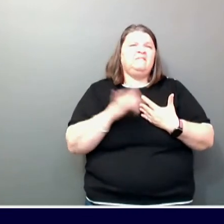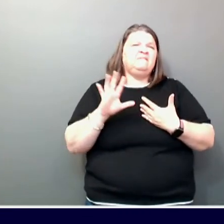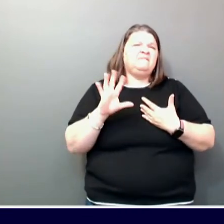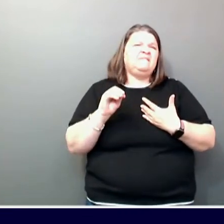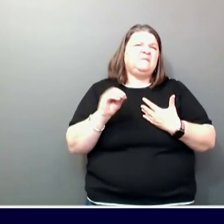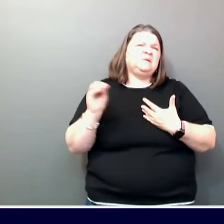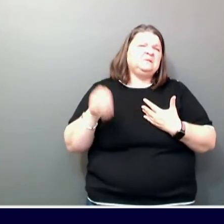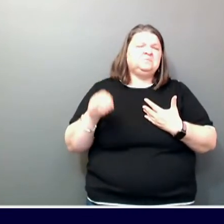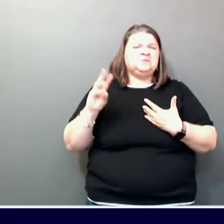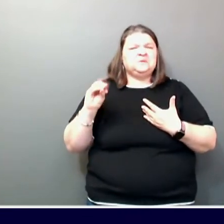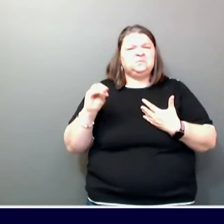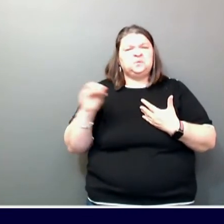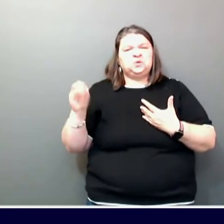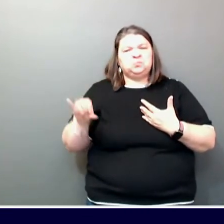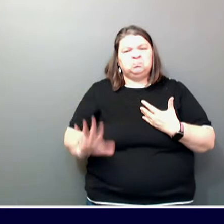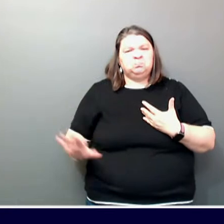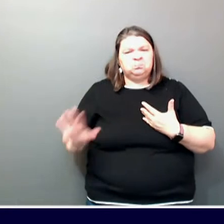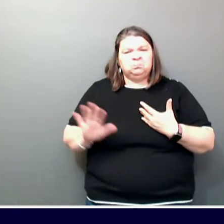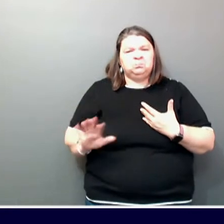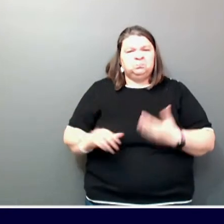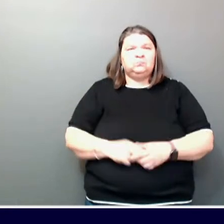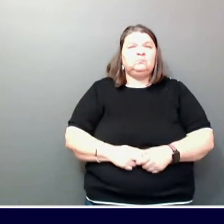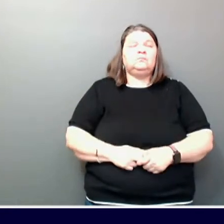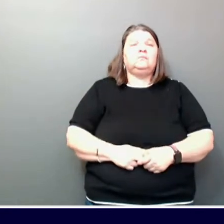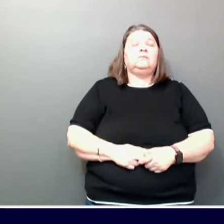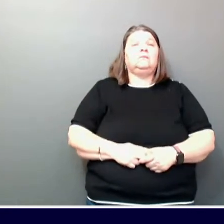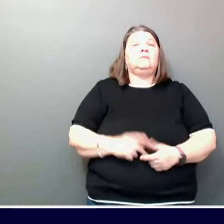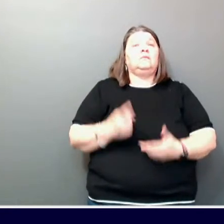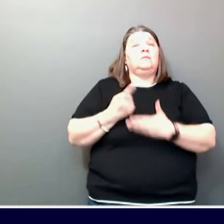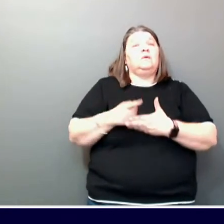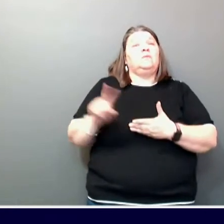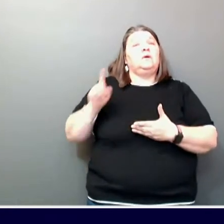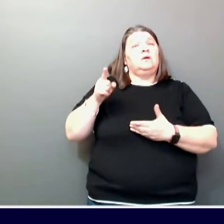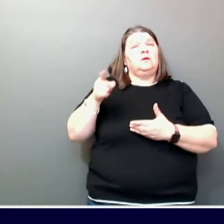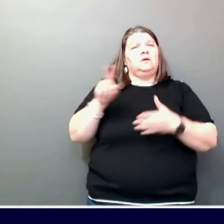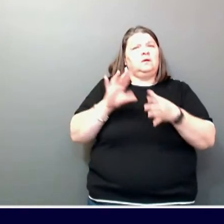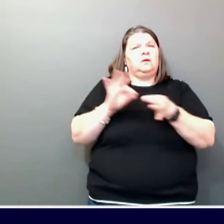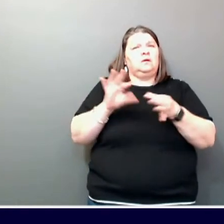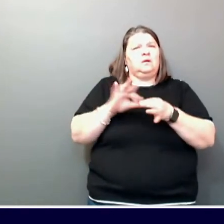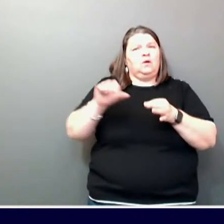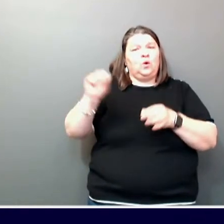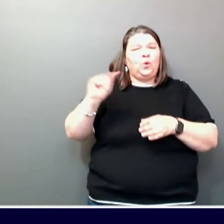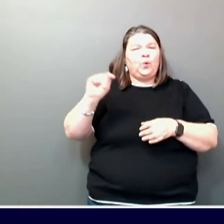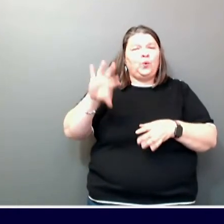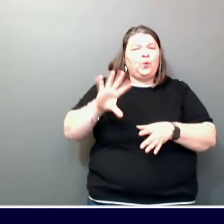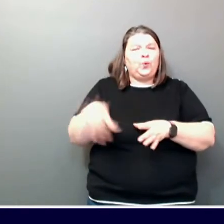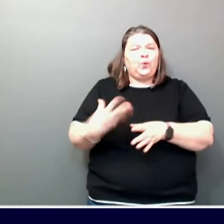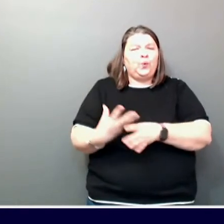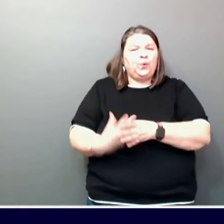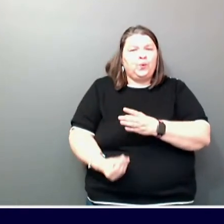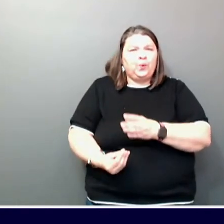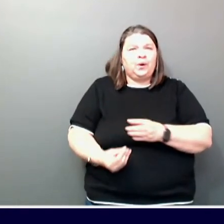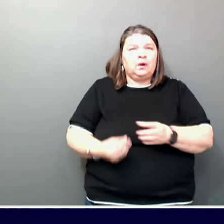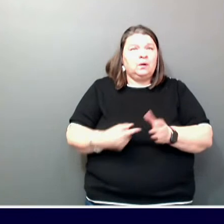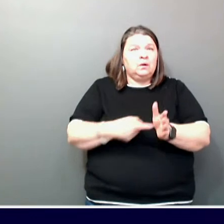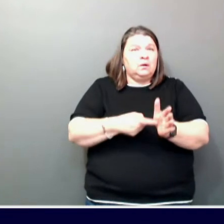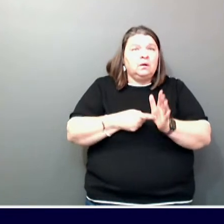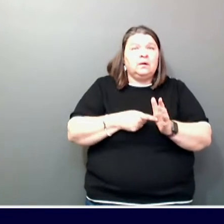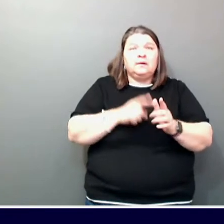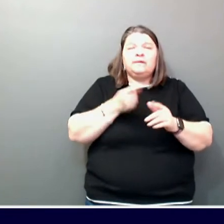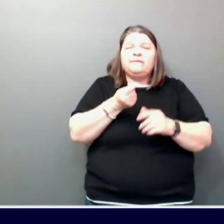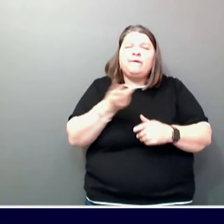week you had mentioned the wastewater testing, saying we were going to need several weeks in order to establish a baseline, and then a couple more weeks to see if we're seeing a